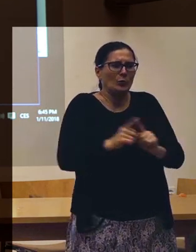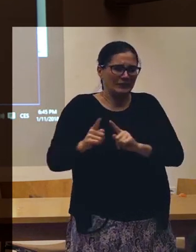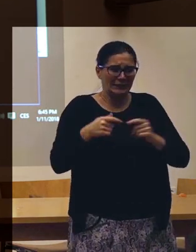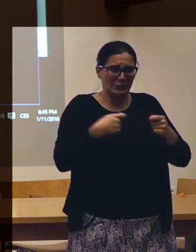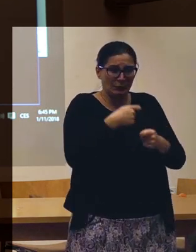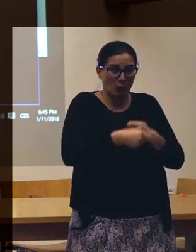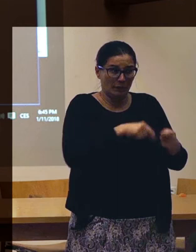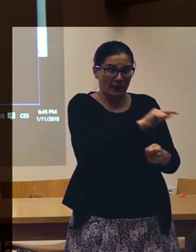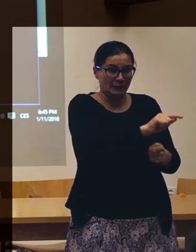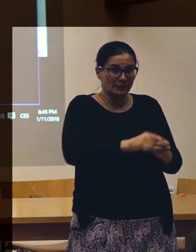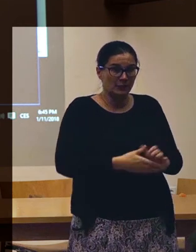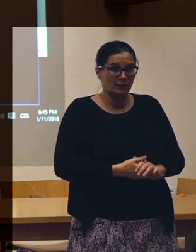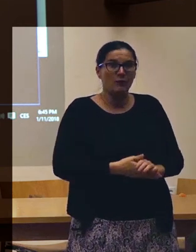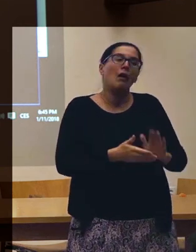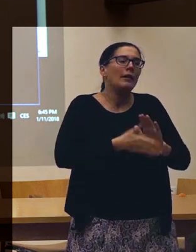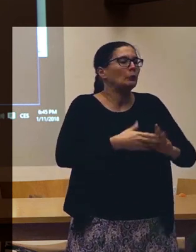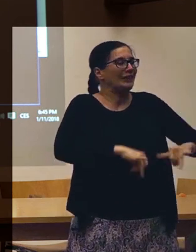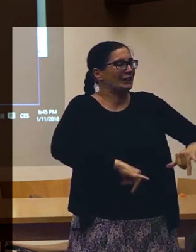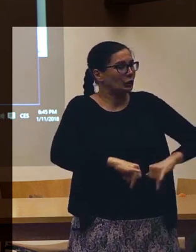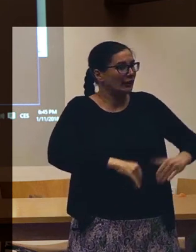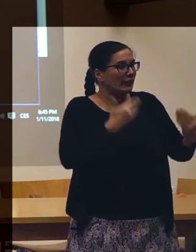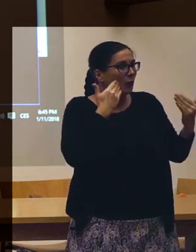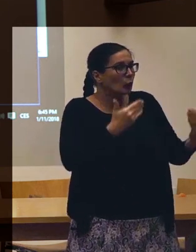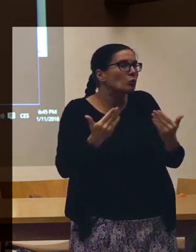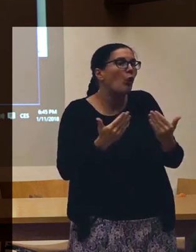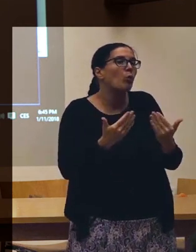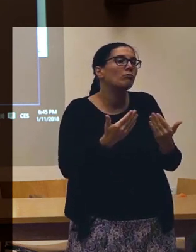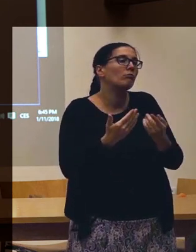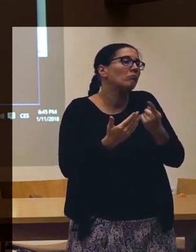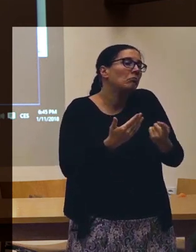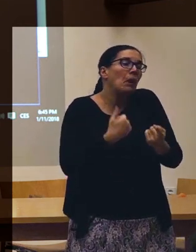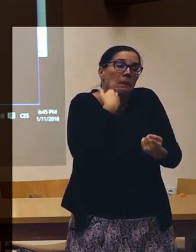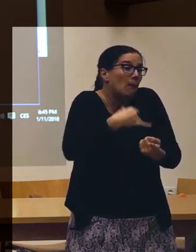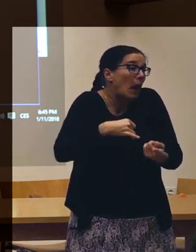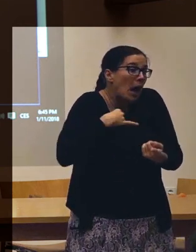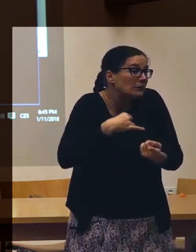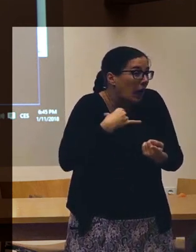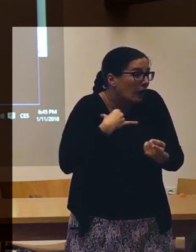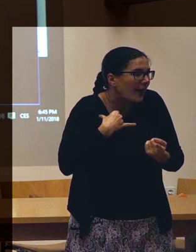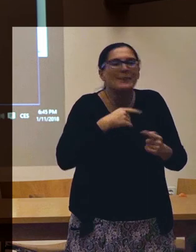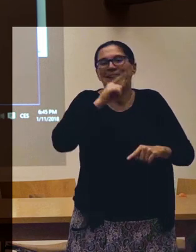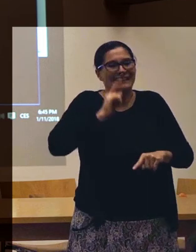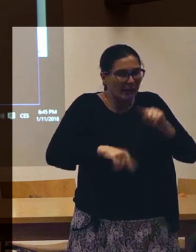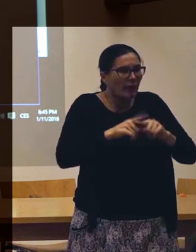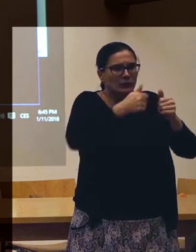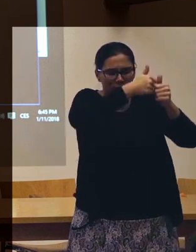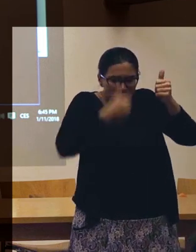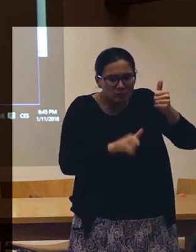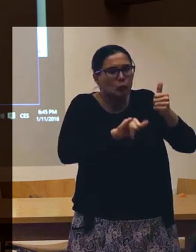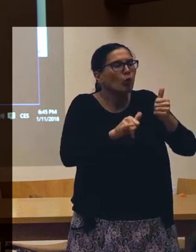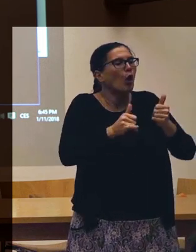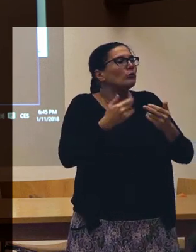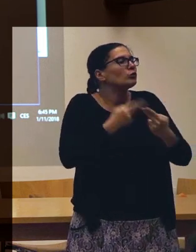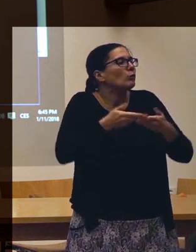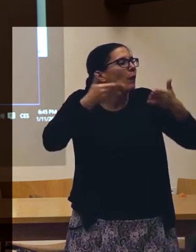if for example, director of the museum not interested, but there is always going to be educator or someone